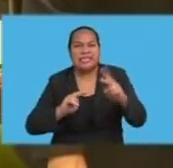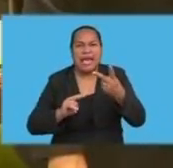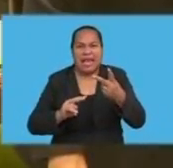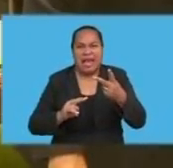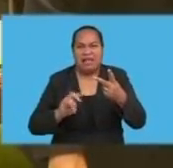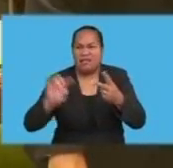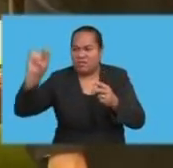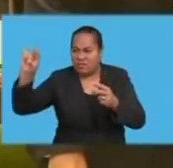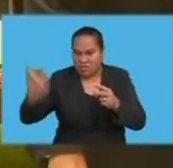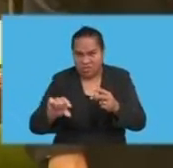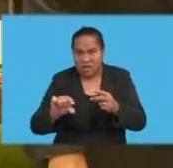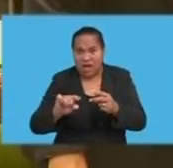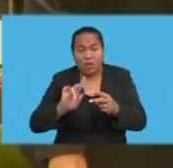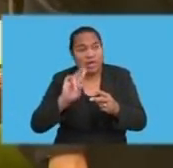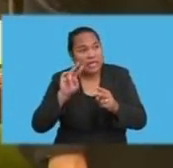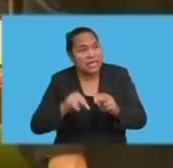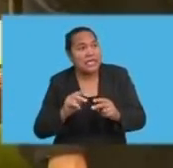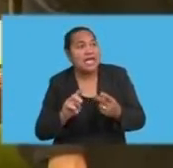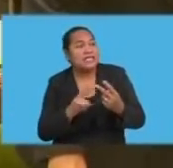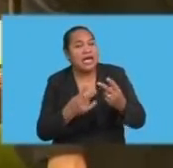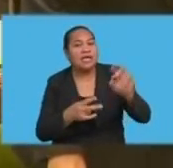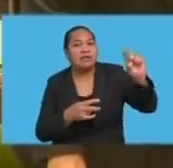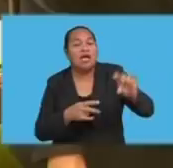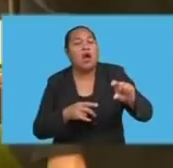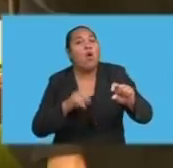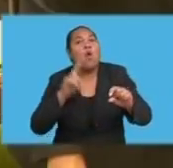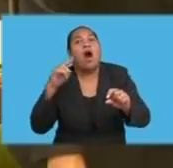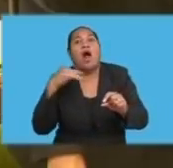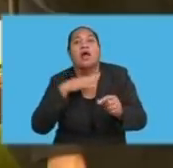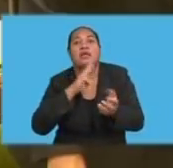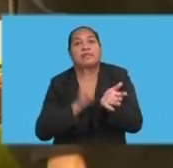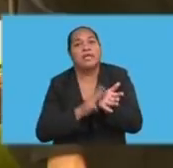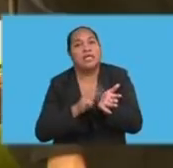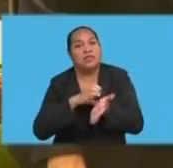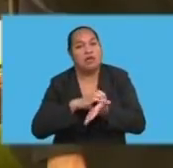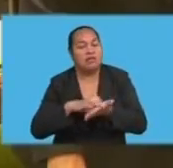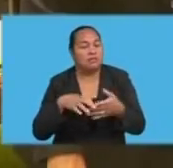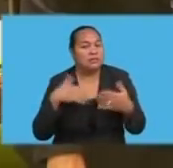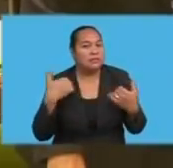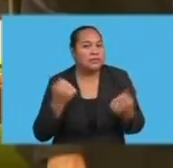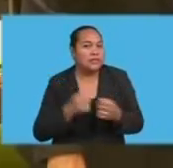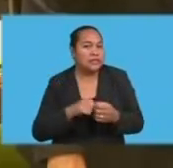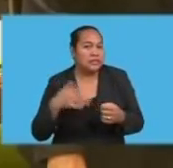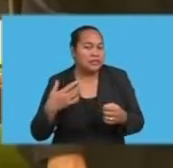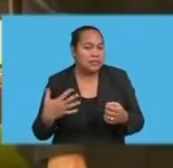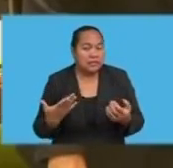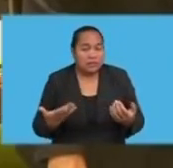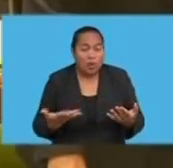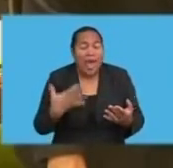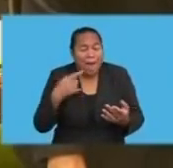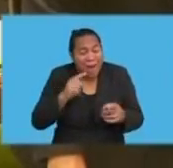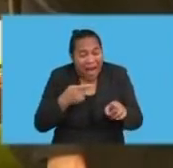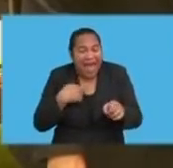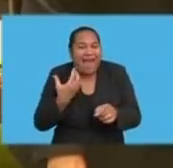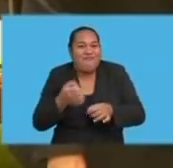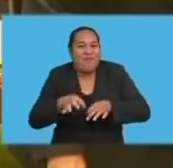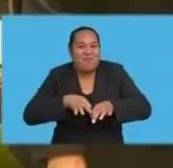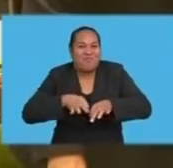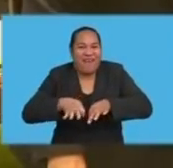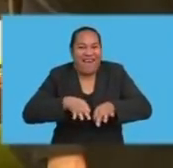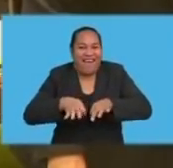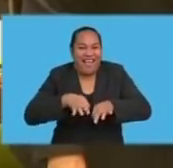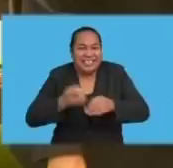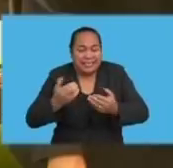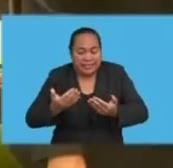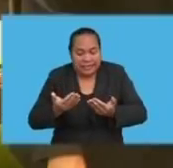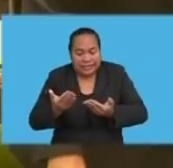cost us US $100 million. Now, there is of course a capital projects plan in place, and we